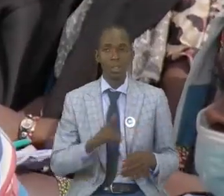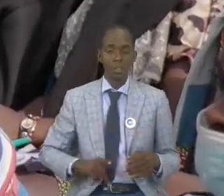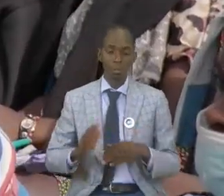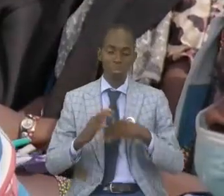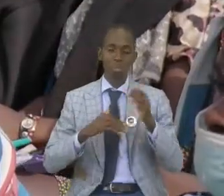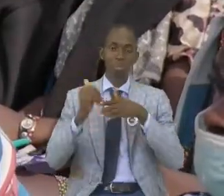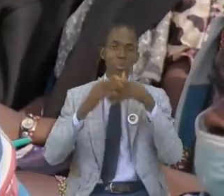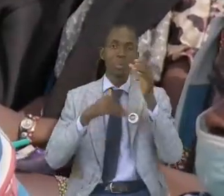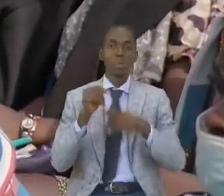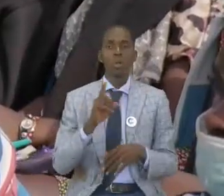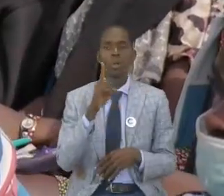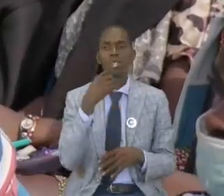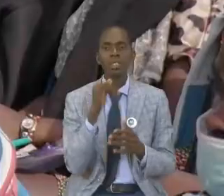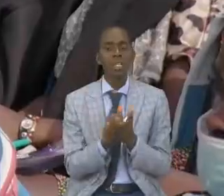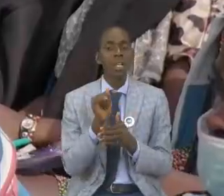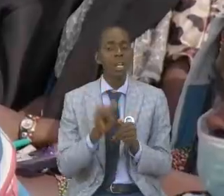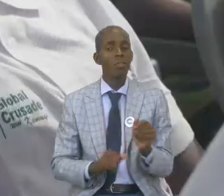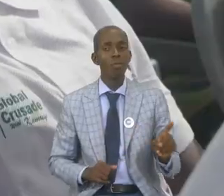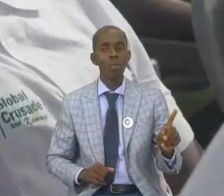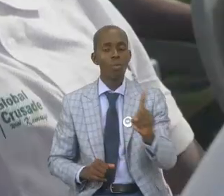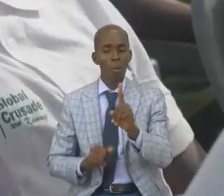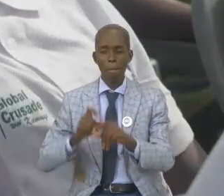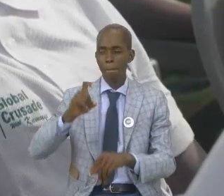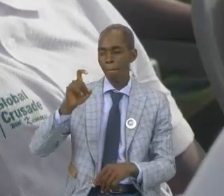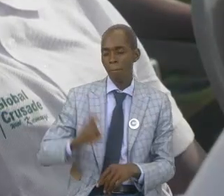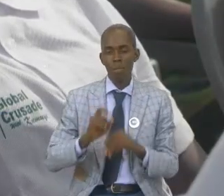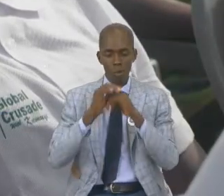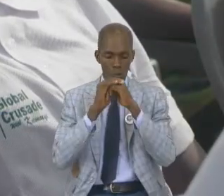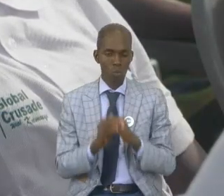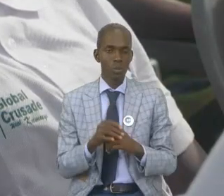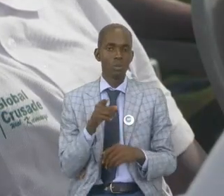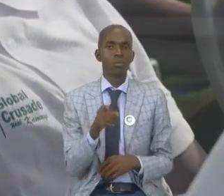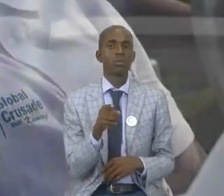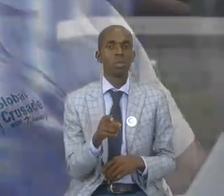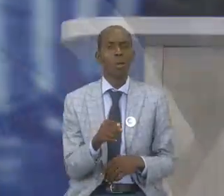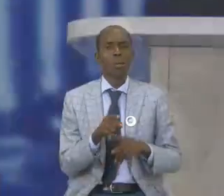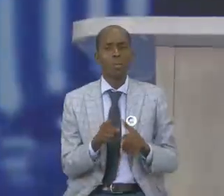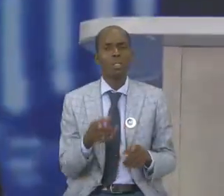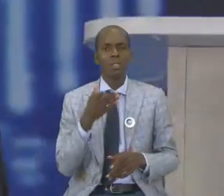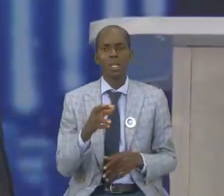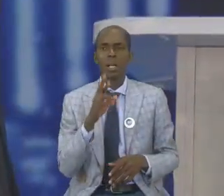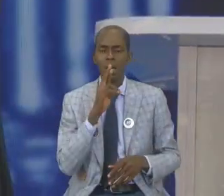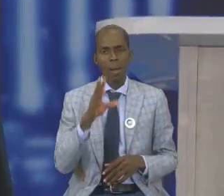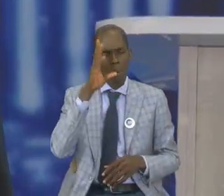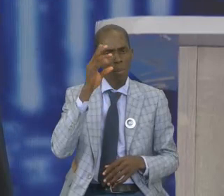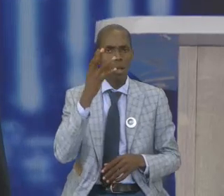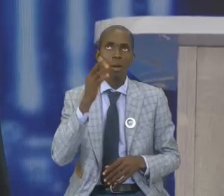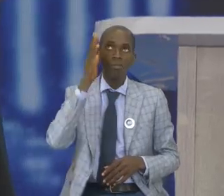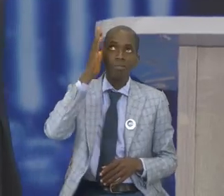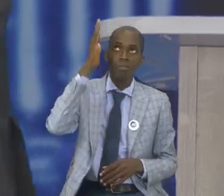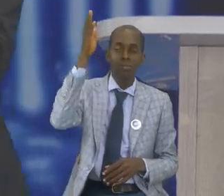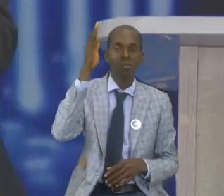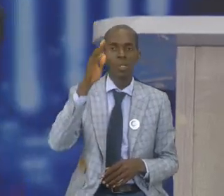said, everybody should worship. But there are men of destiny. There are men